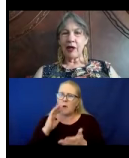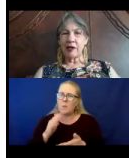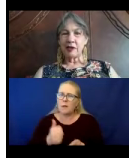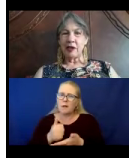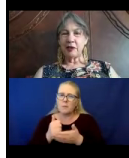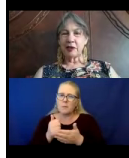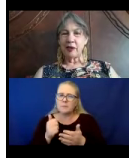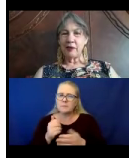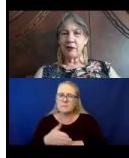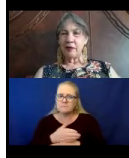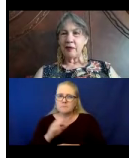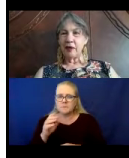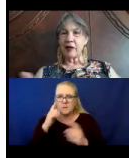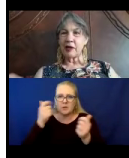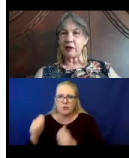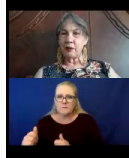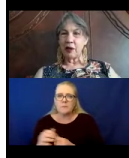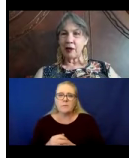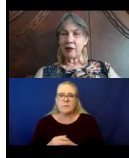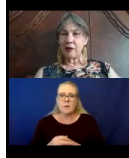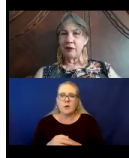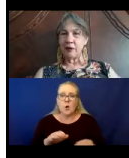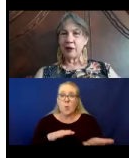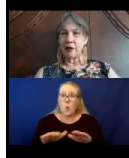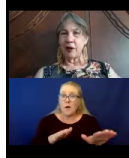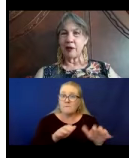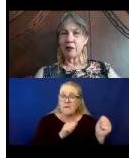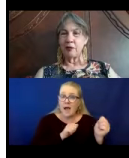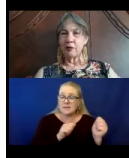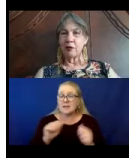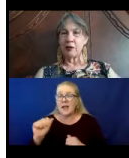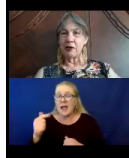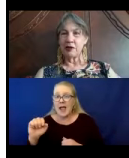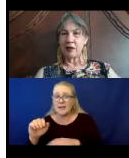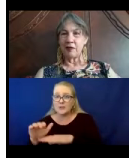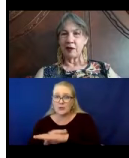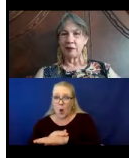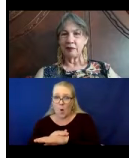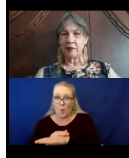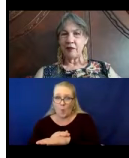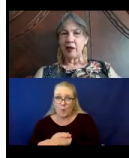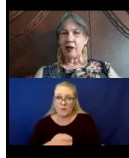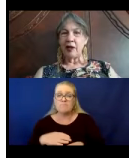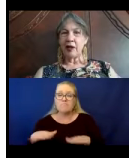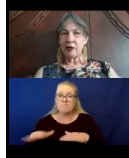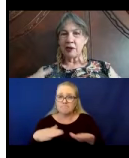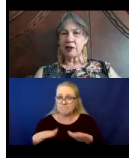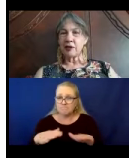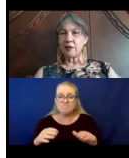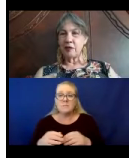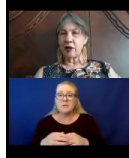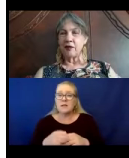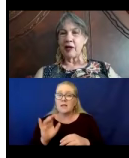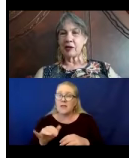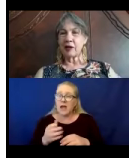Walk fast, age slow. The faster you walk when you're out walking, the more points you get for it. It increases